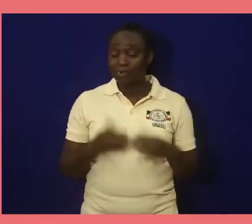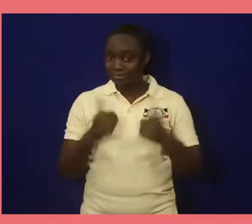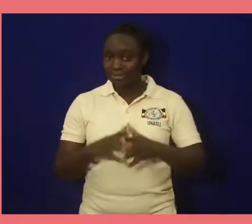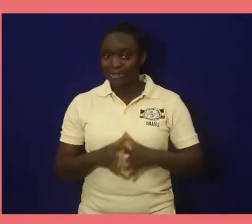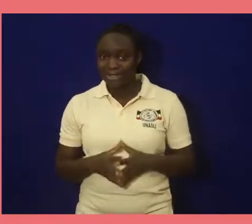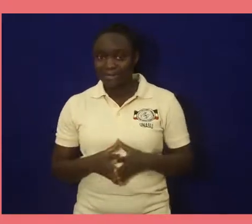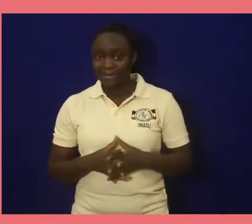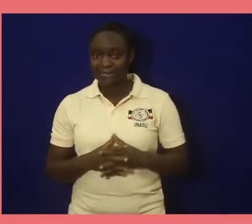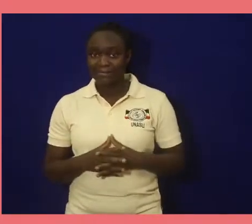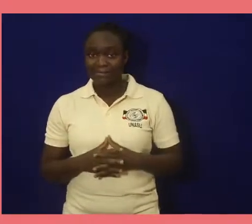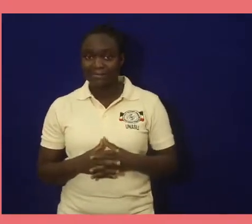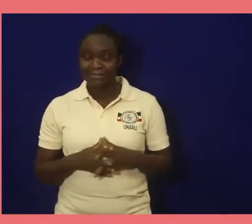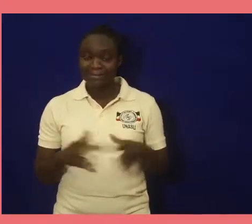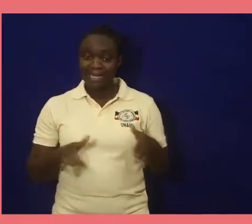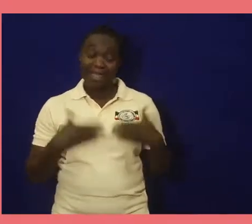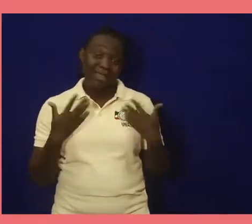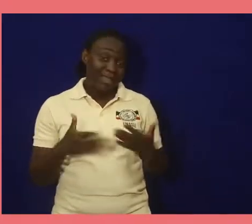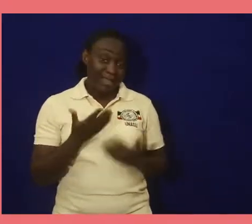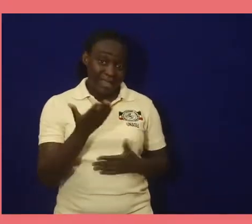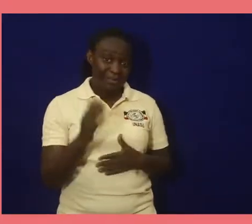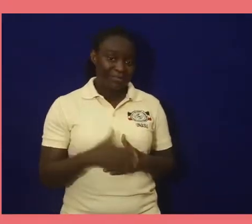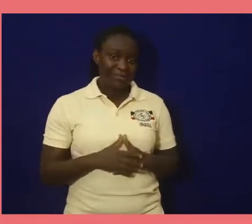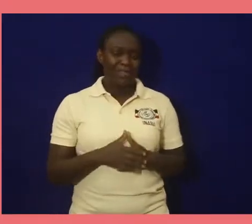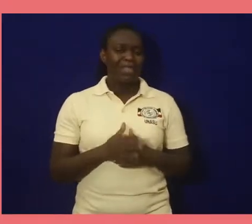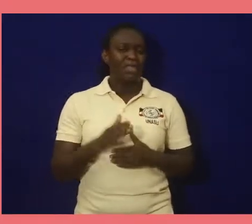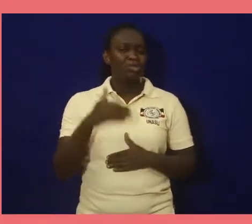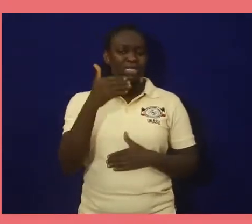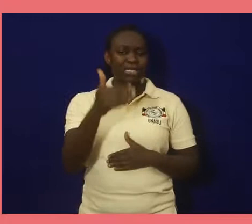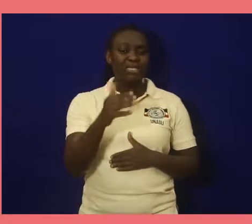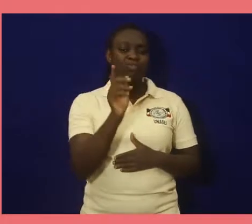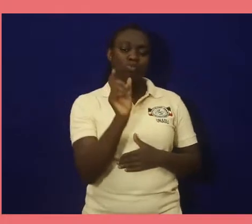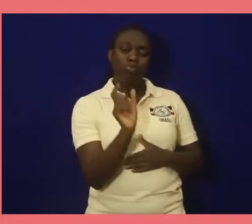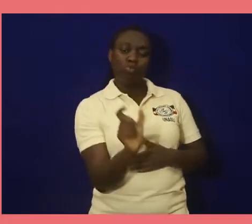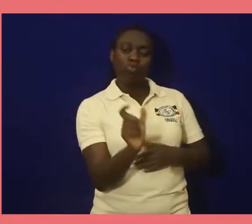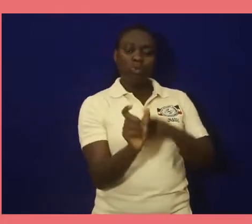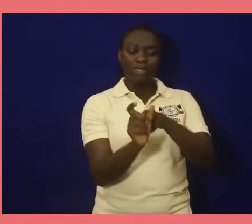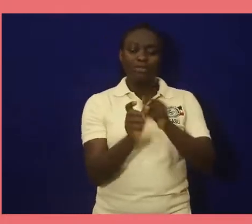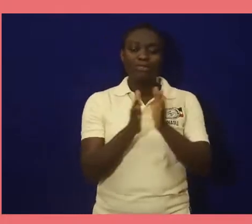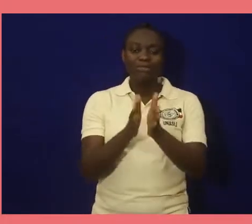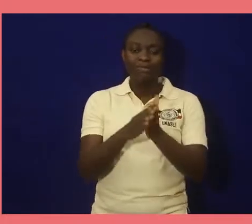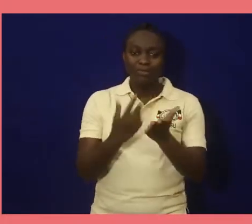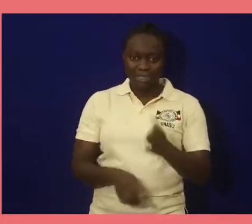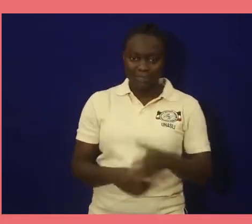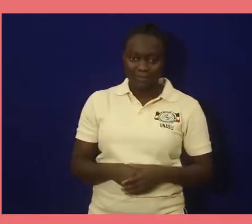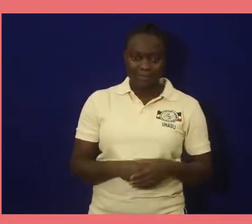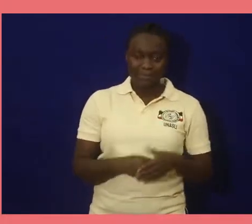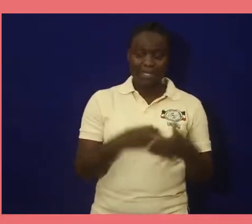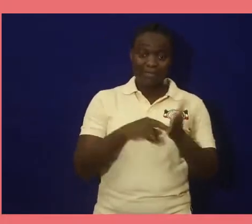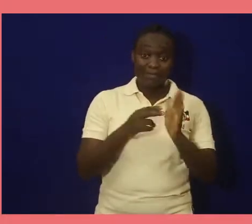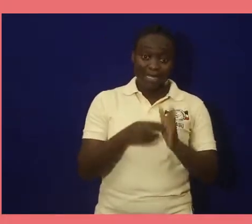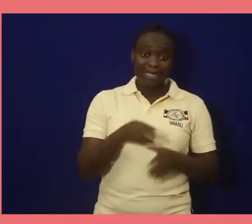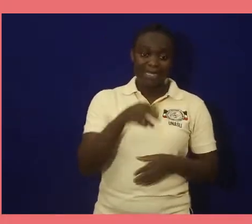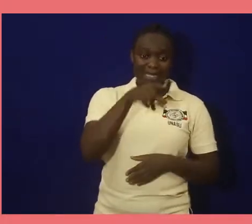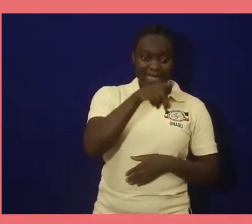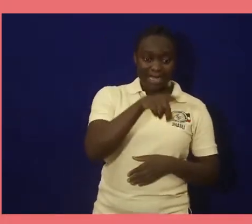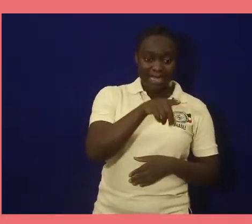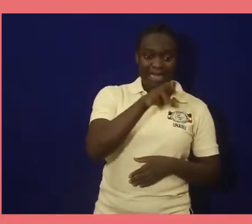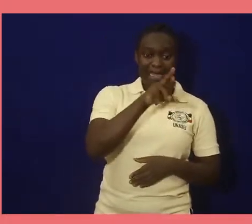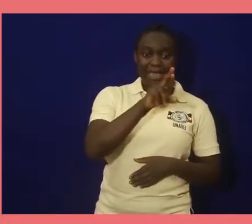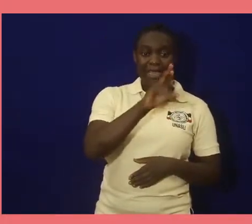Oh, so nice. I'm very happy. The next terminology is the